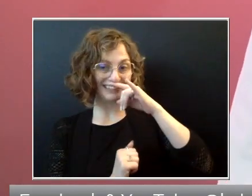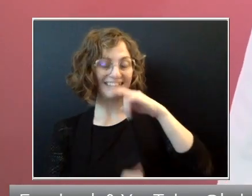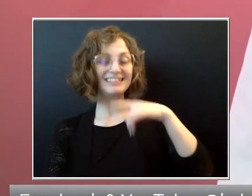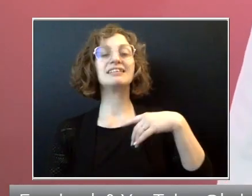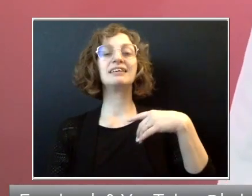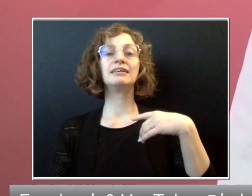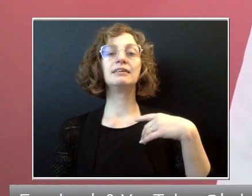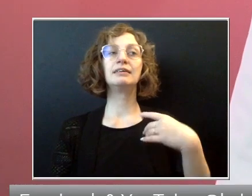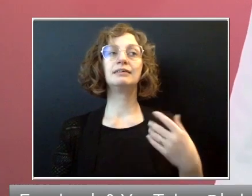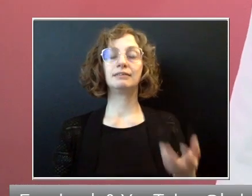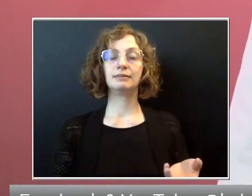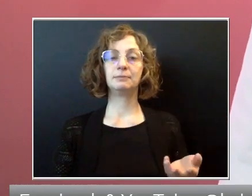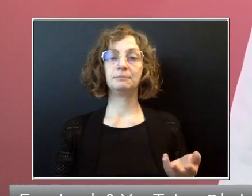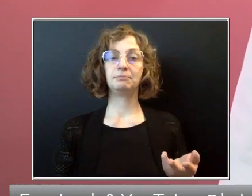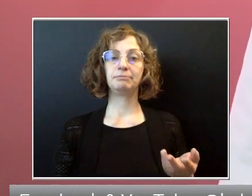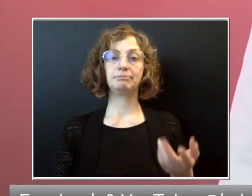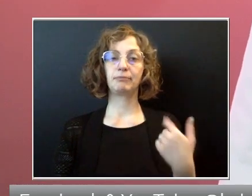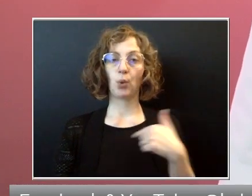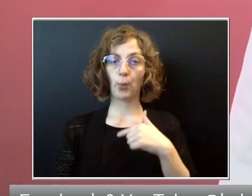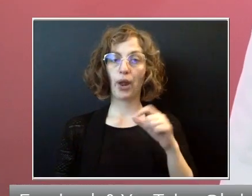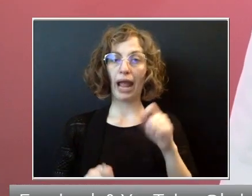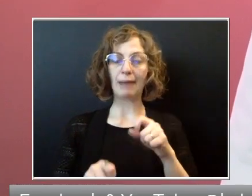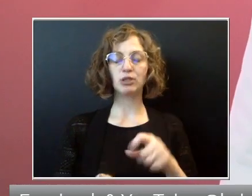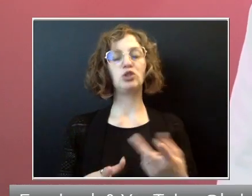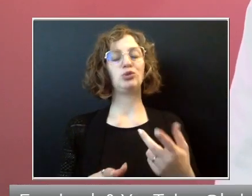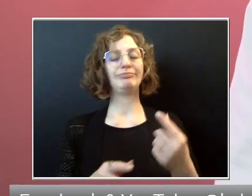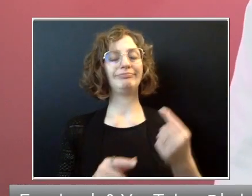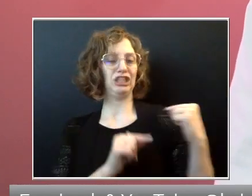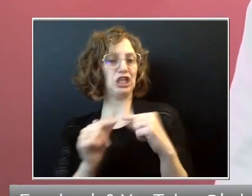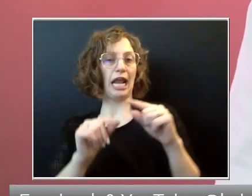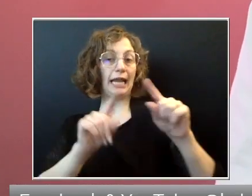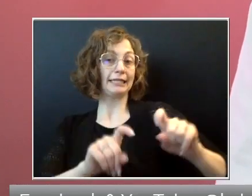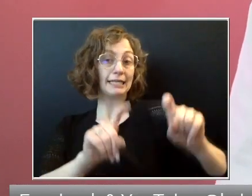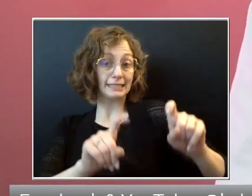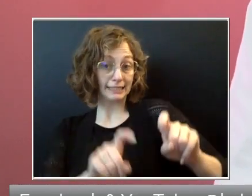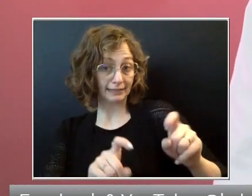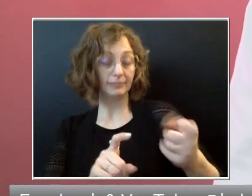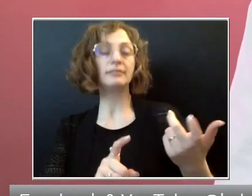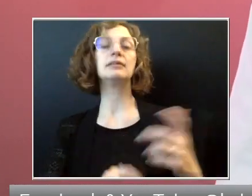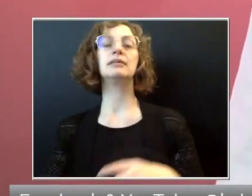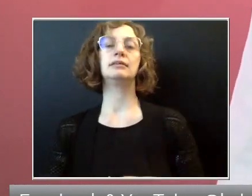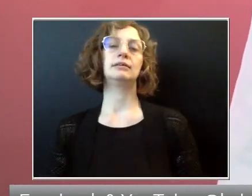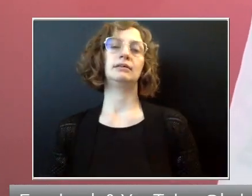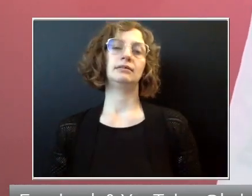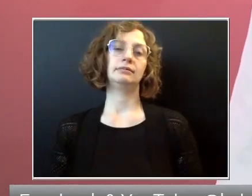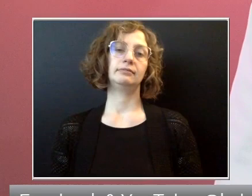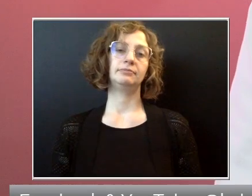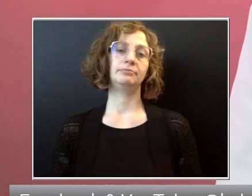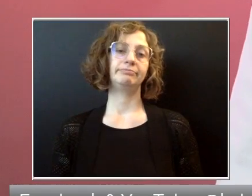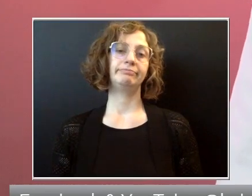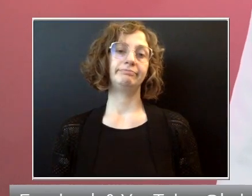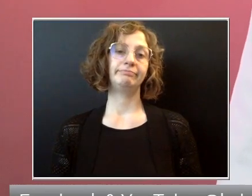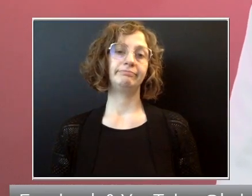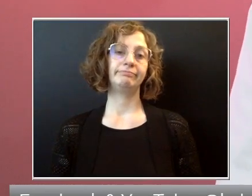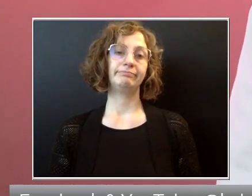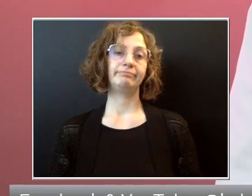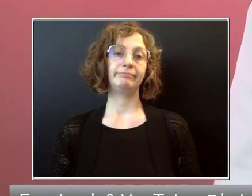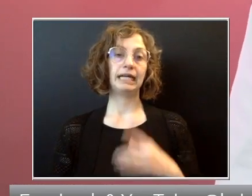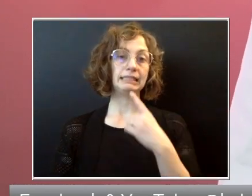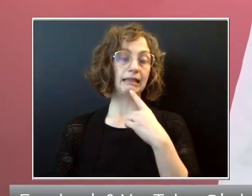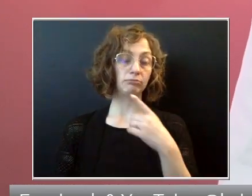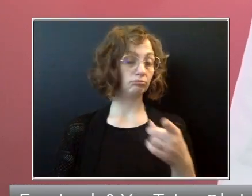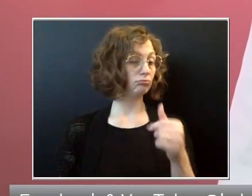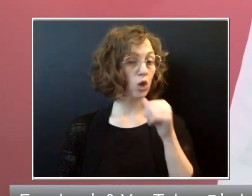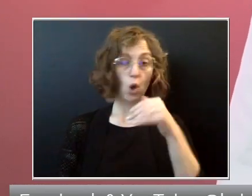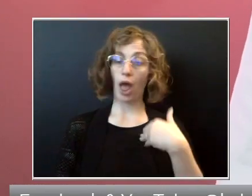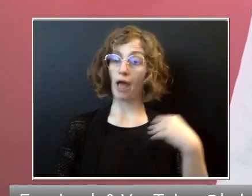be able to do genetic testing on them and saying, you don't have the gene, you're not at risk, you don't need